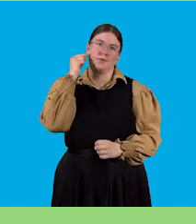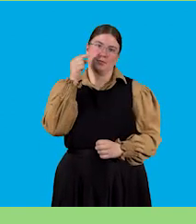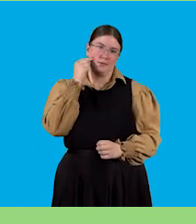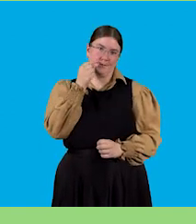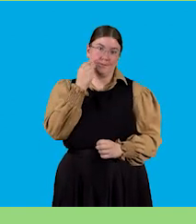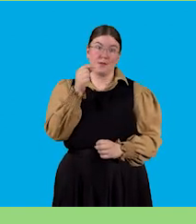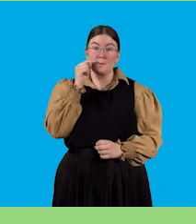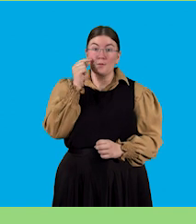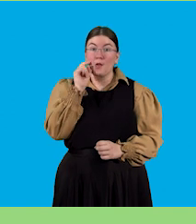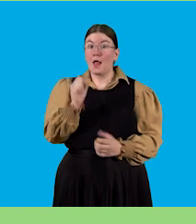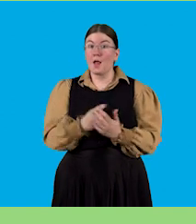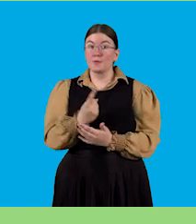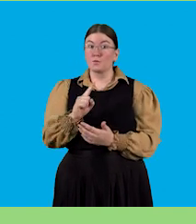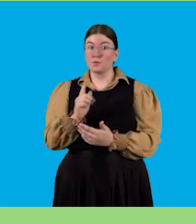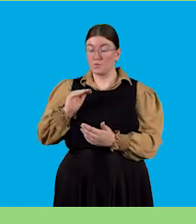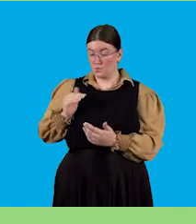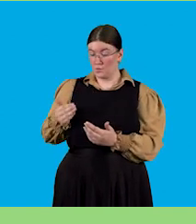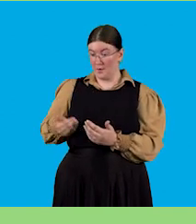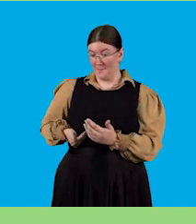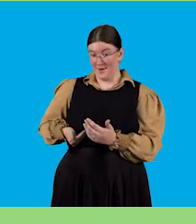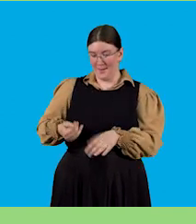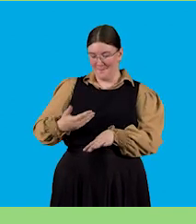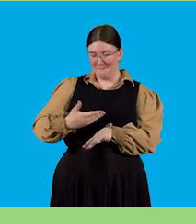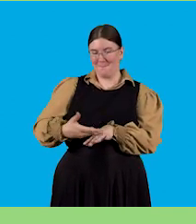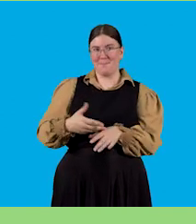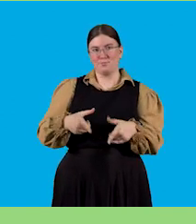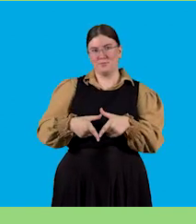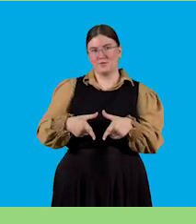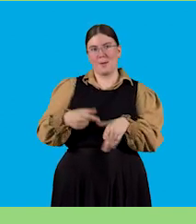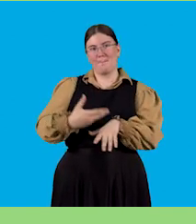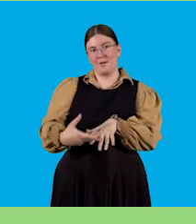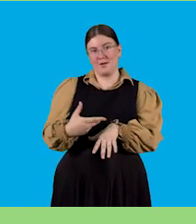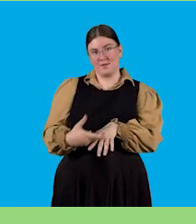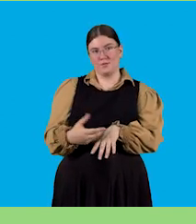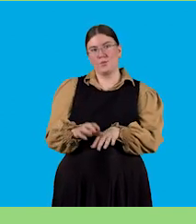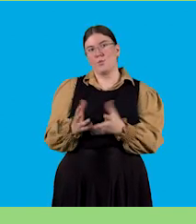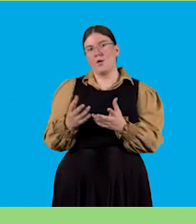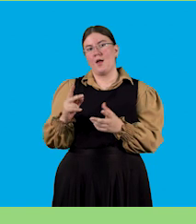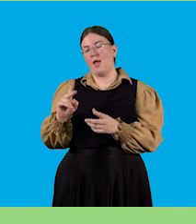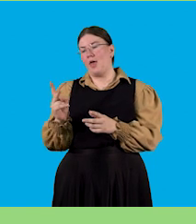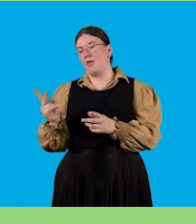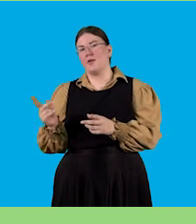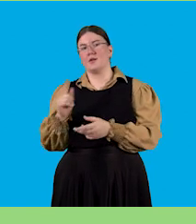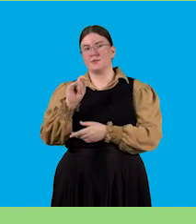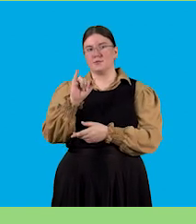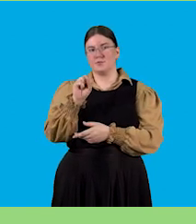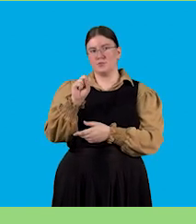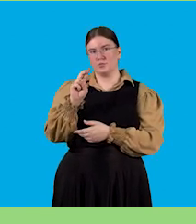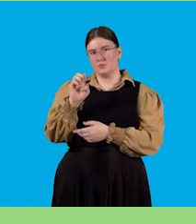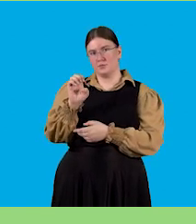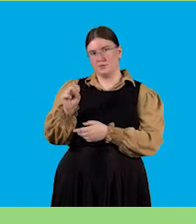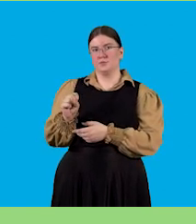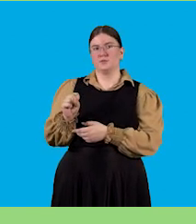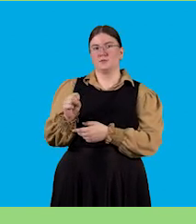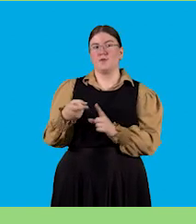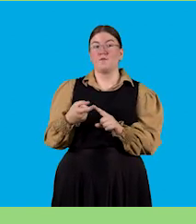menstruation. What happens during menstruation is that females discharge blood and other tissues from the lining of